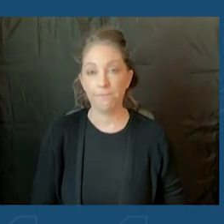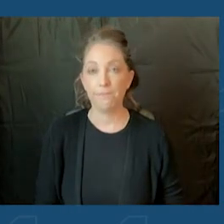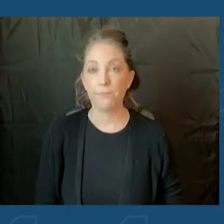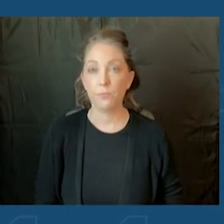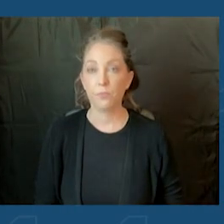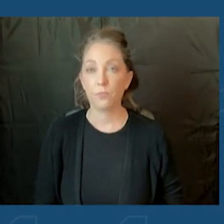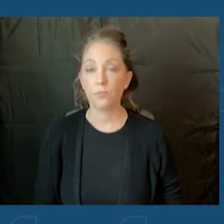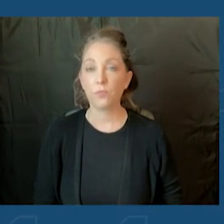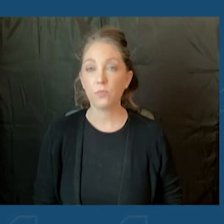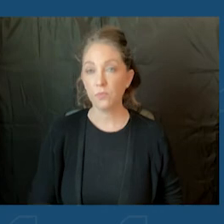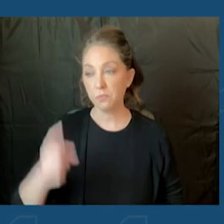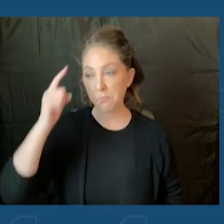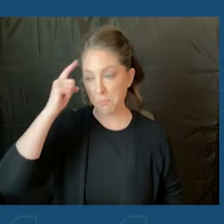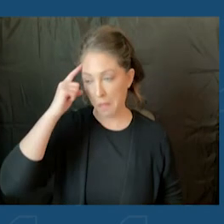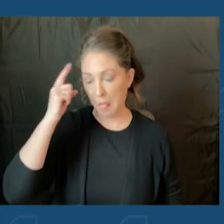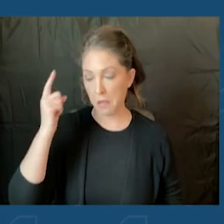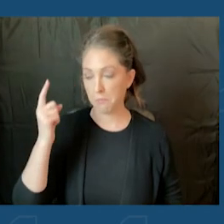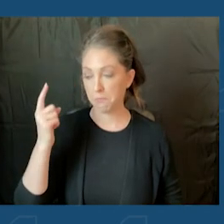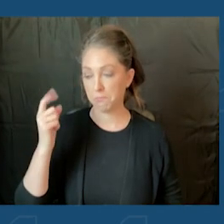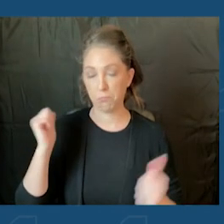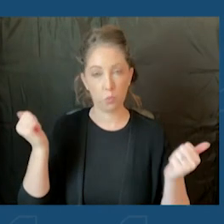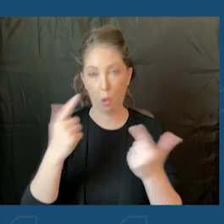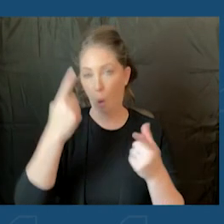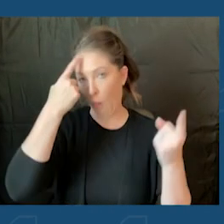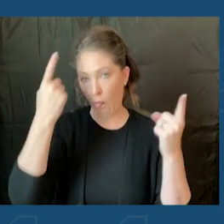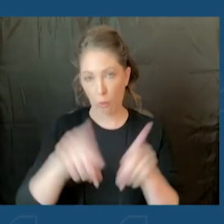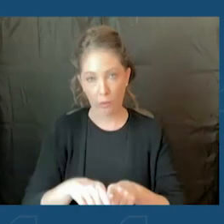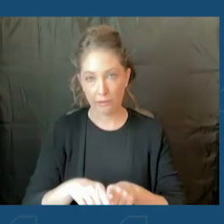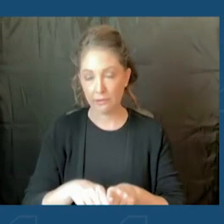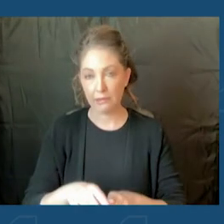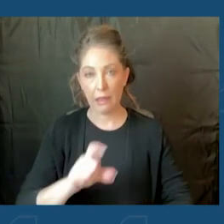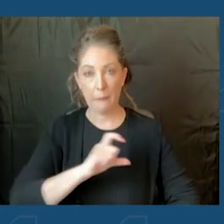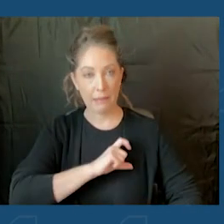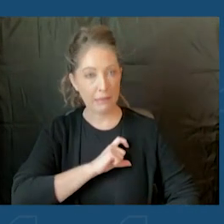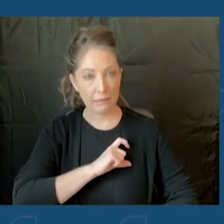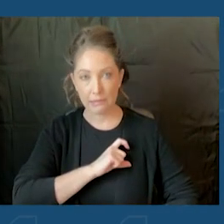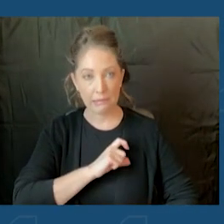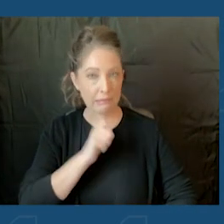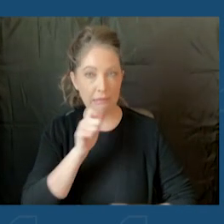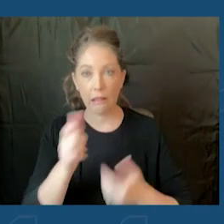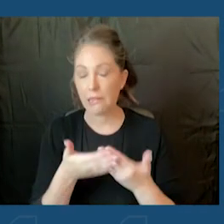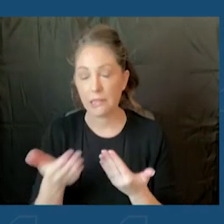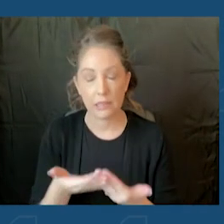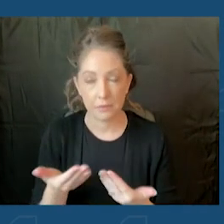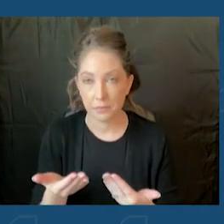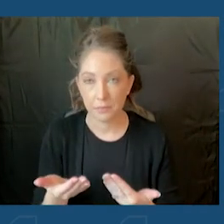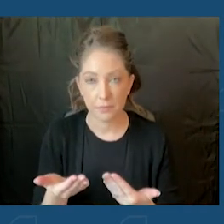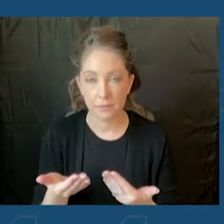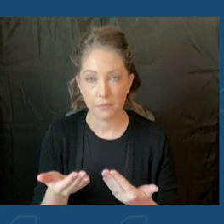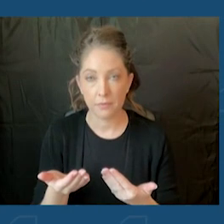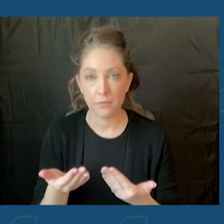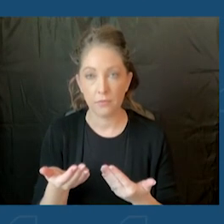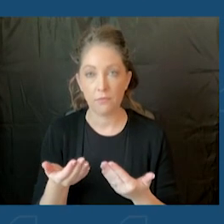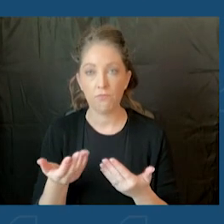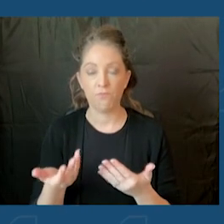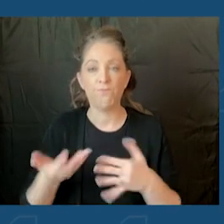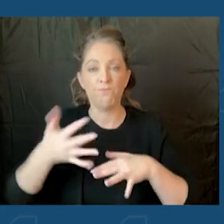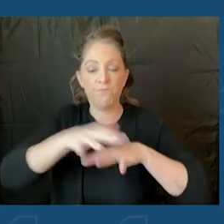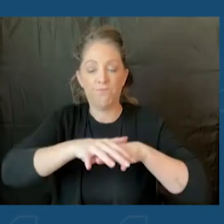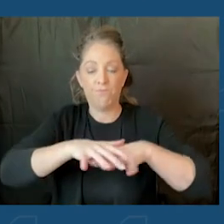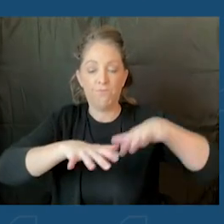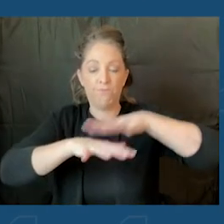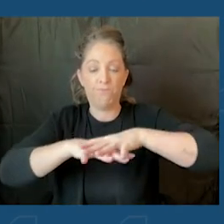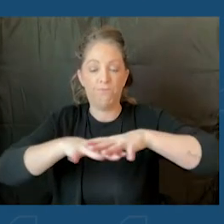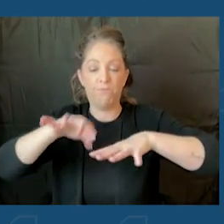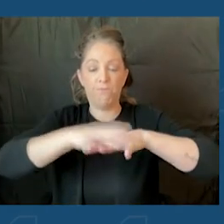I think we can all agree that policing is not easy. And there's certain layers that you have to have in